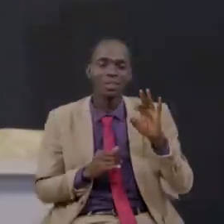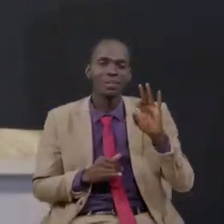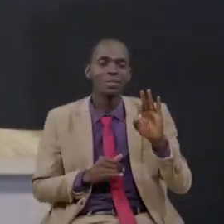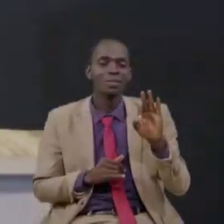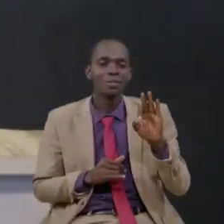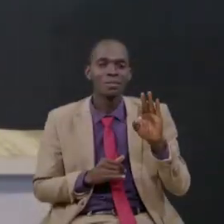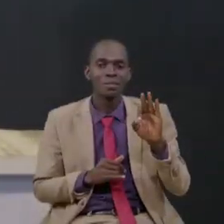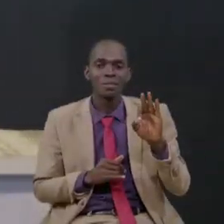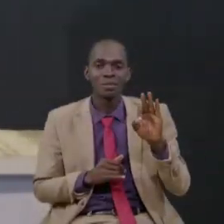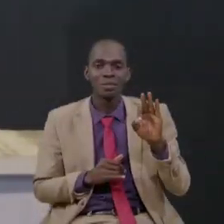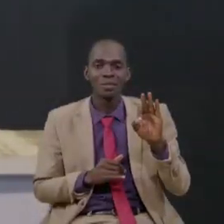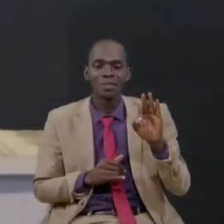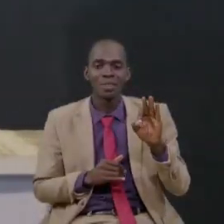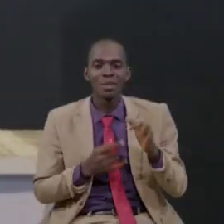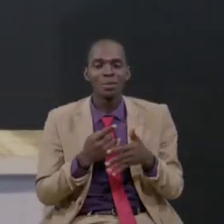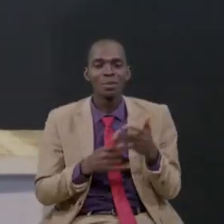O.